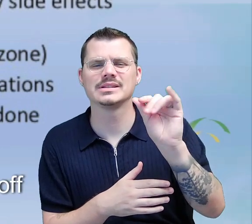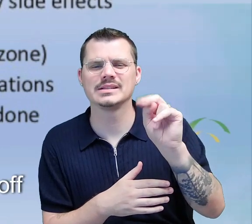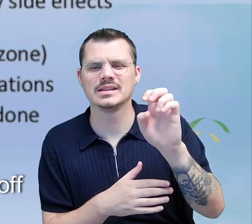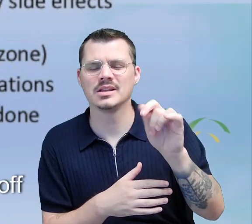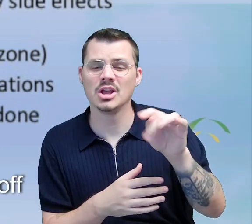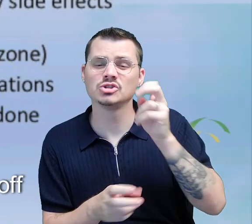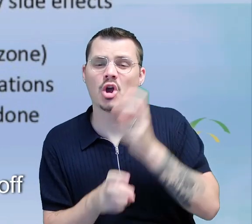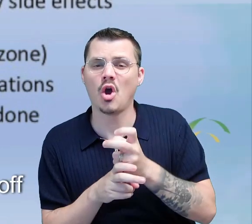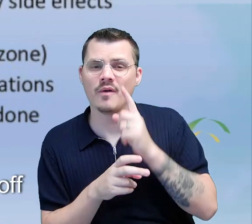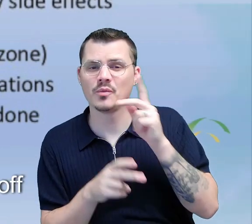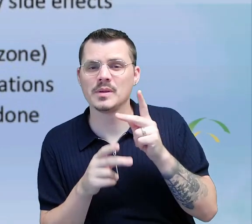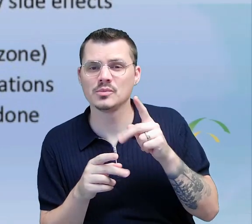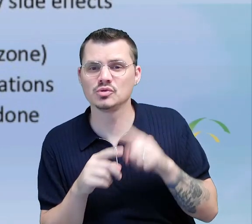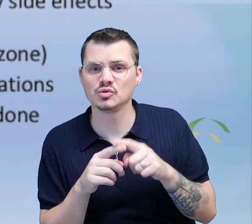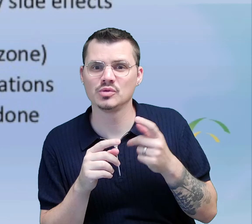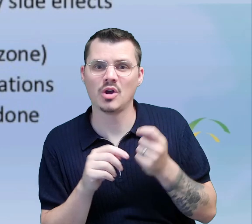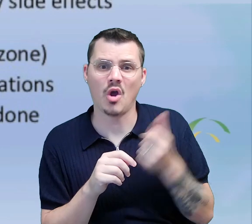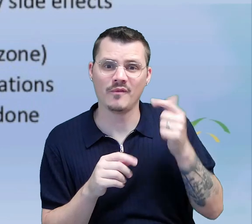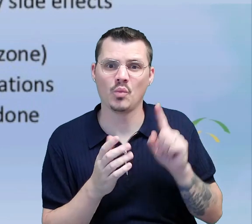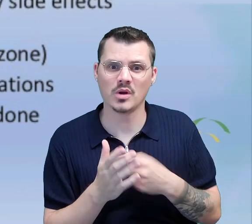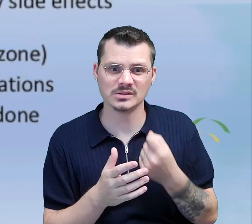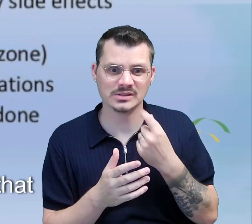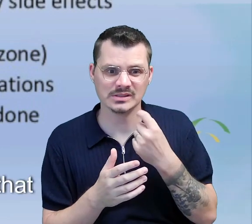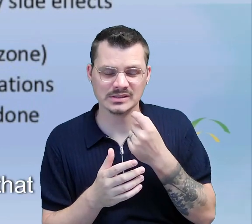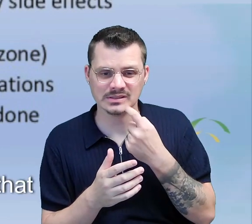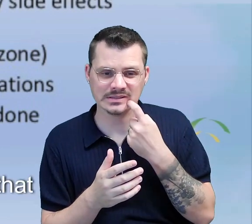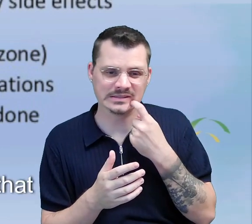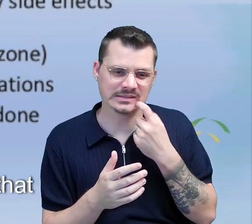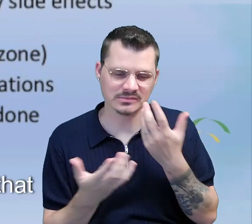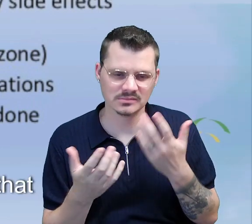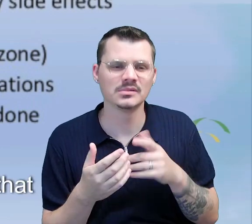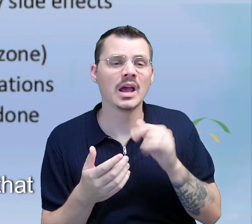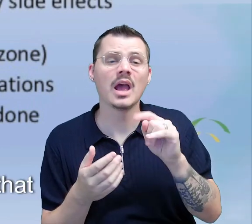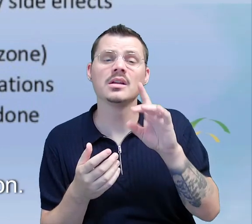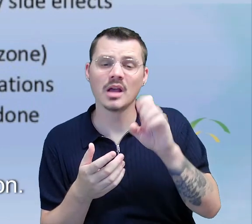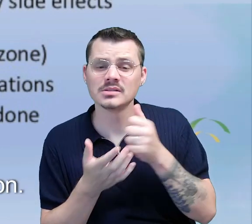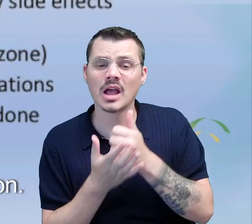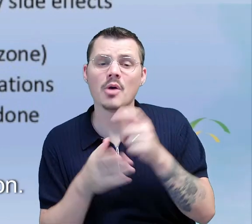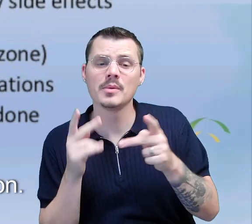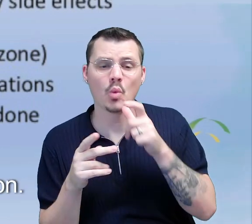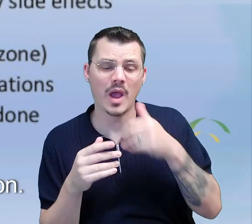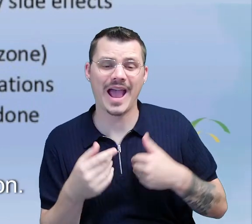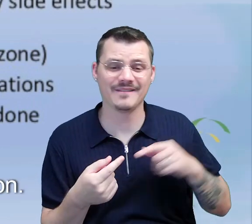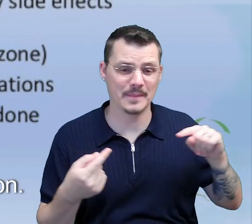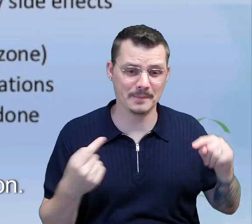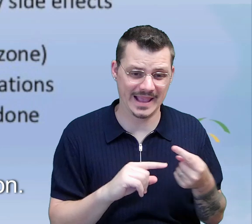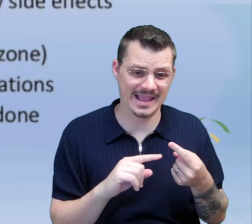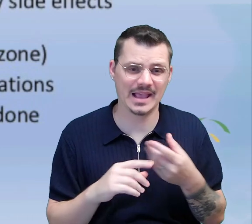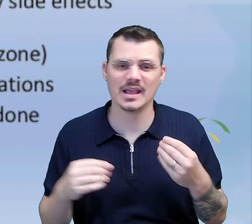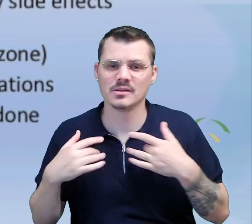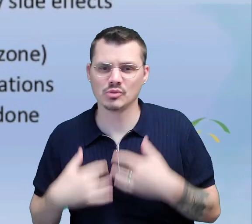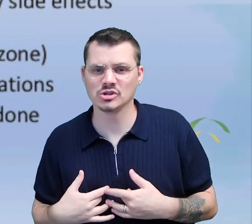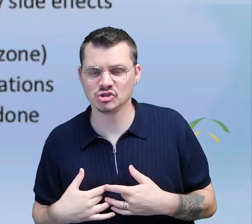kind of hard for people to taper off that once they've been on it. It sometimes helps people, though, that also have pain along with